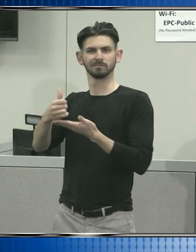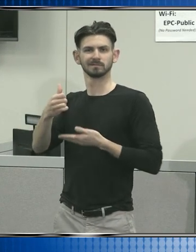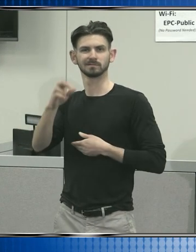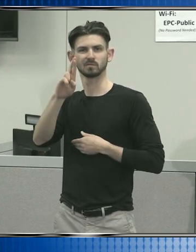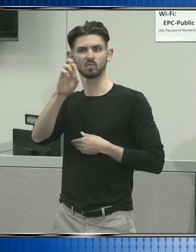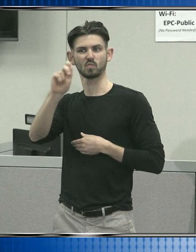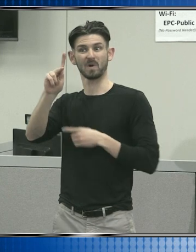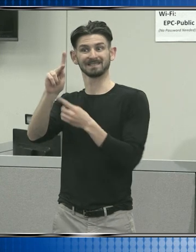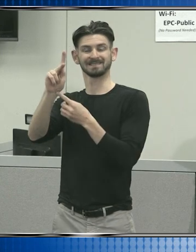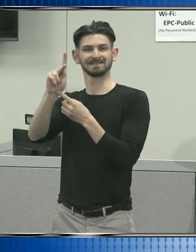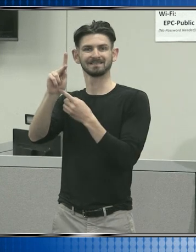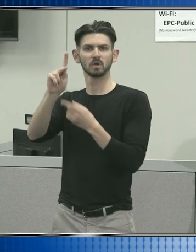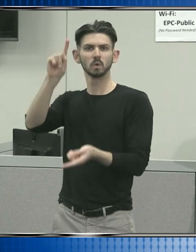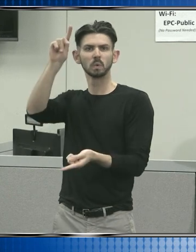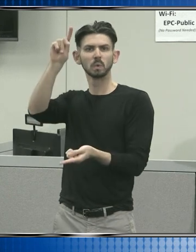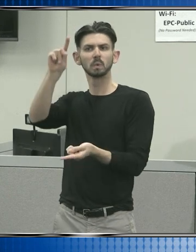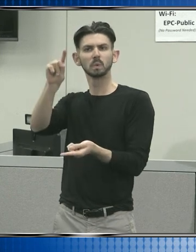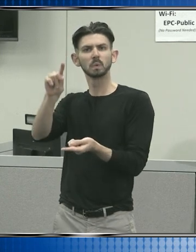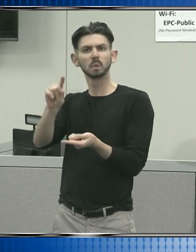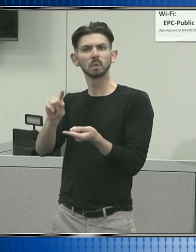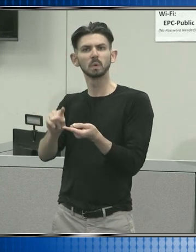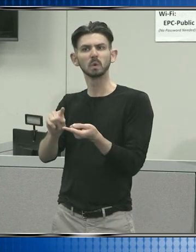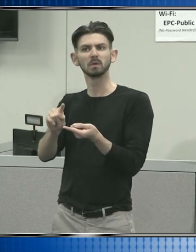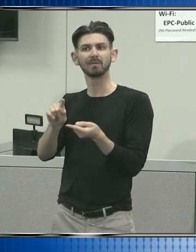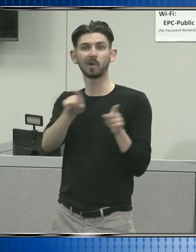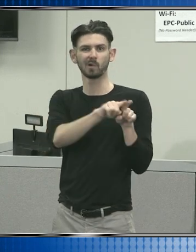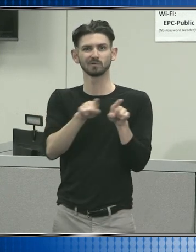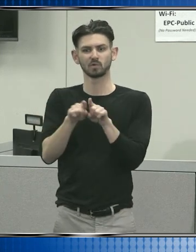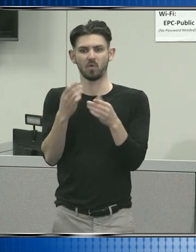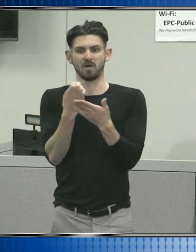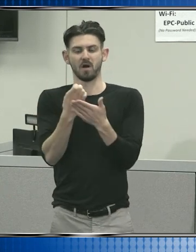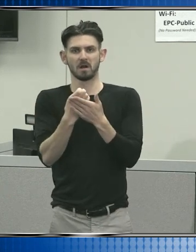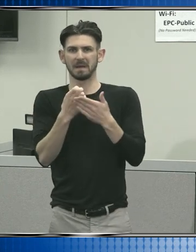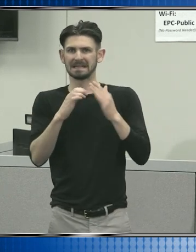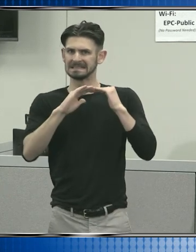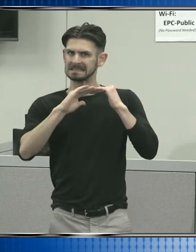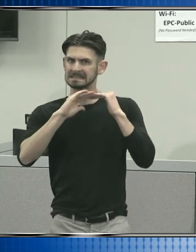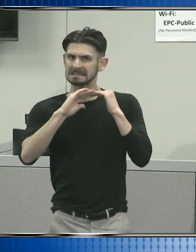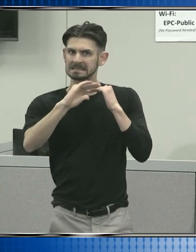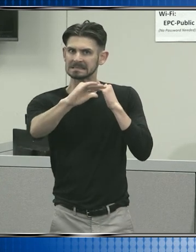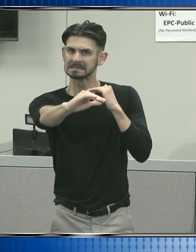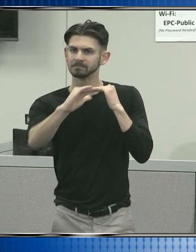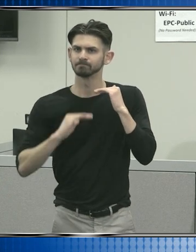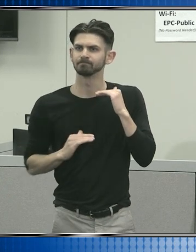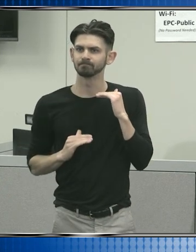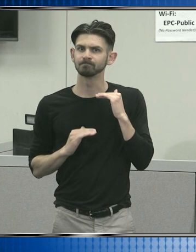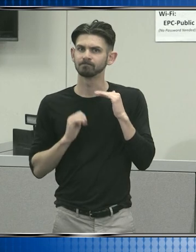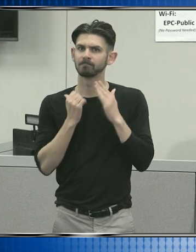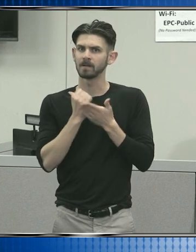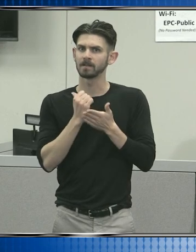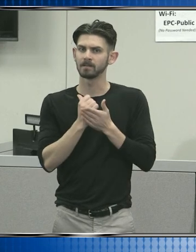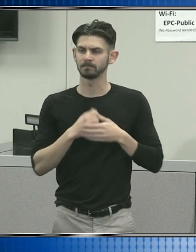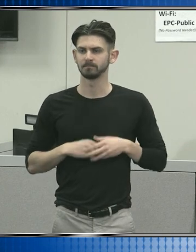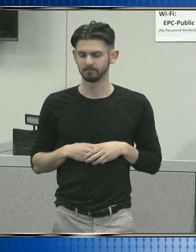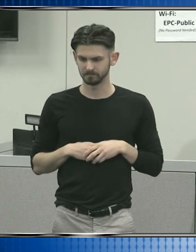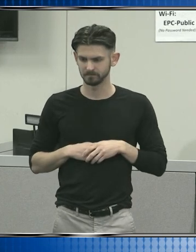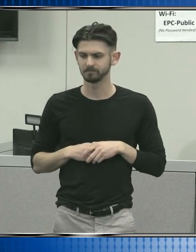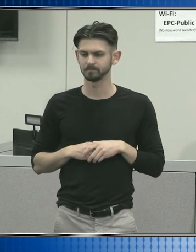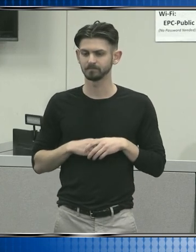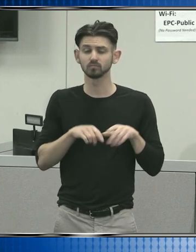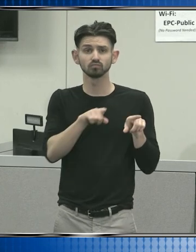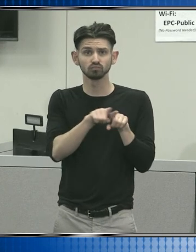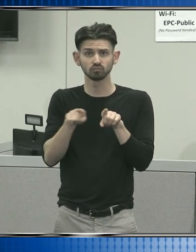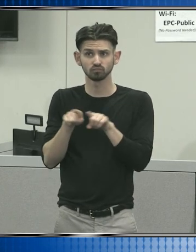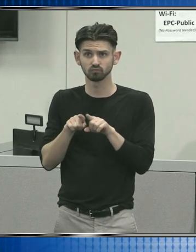economy and have some sort of normalcy in their lives. Obviously, we also encourage folks